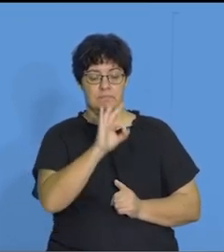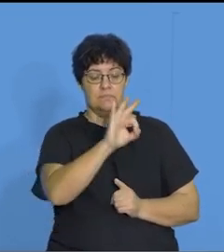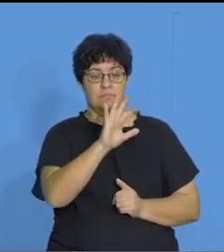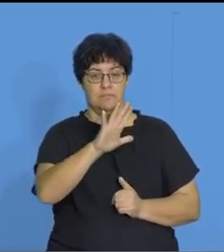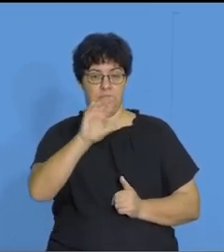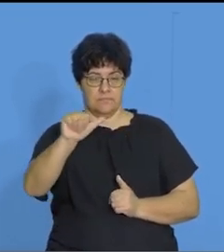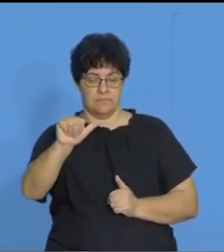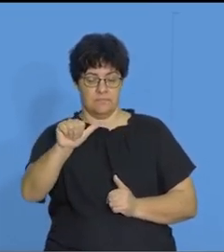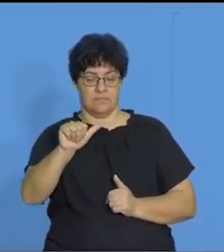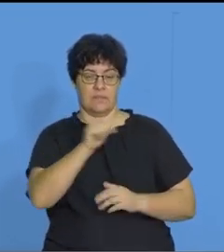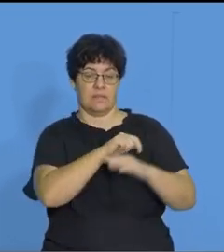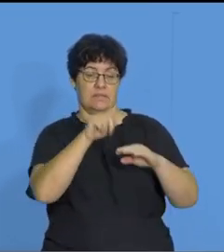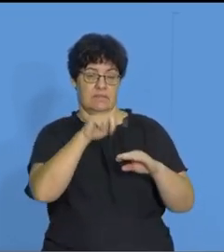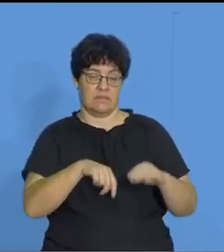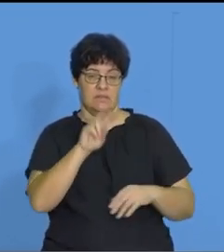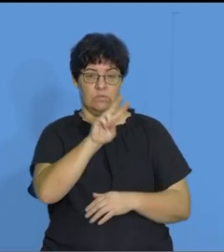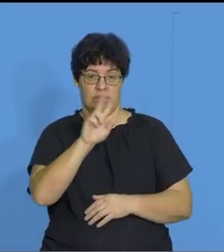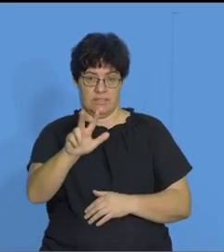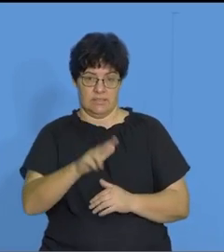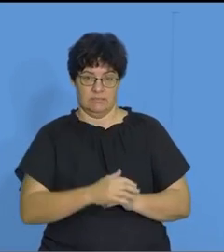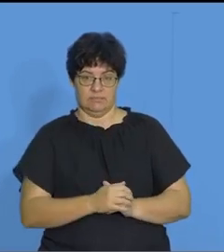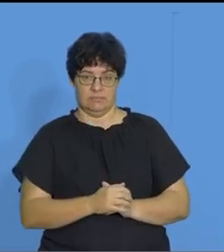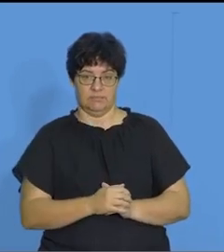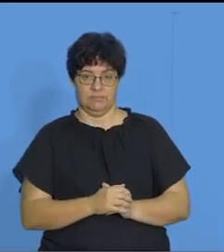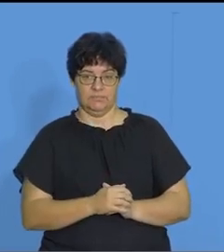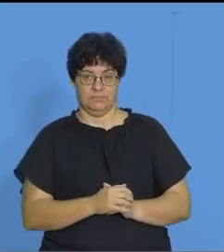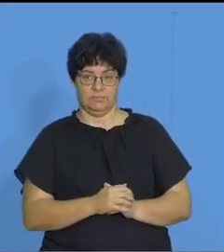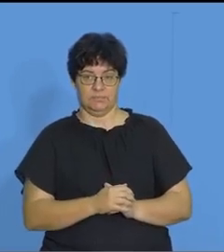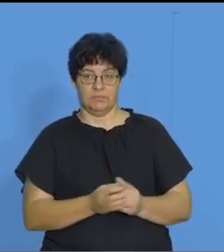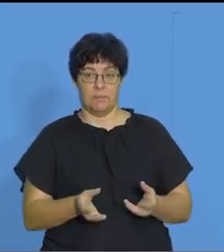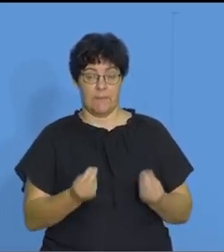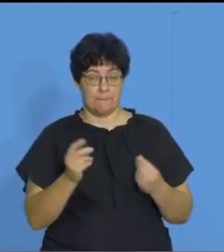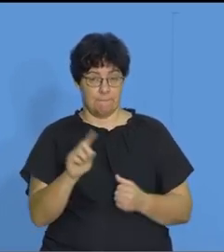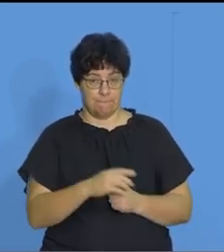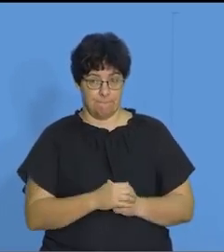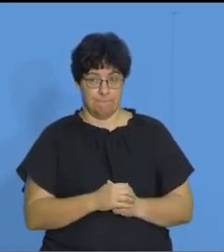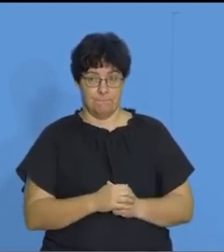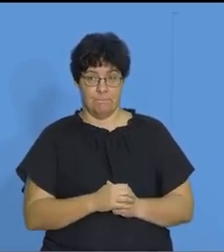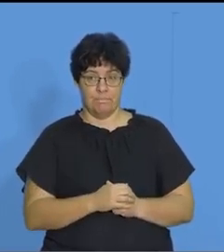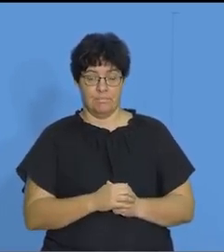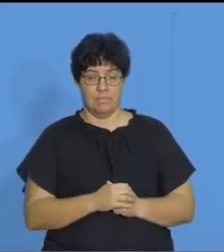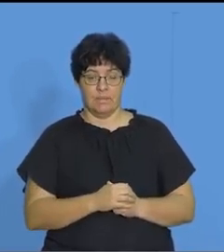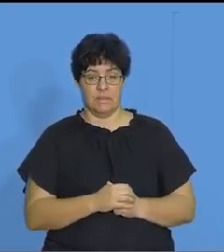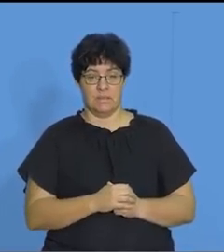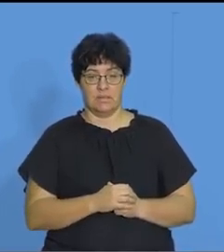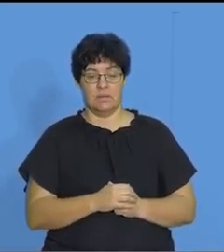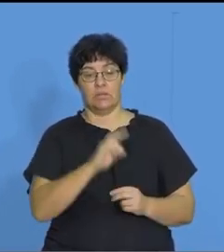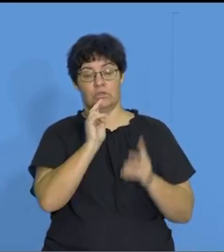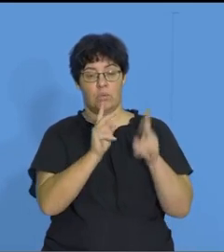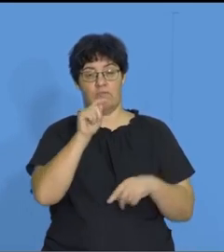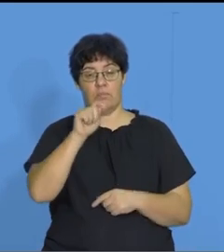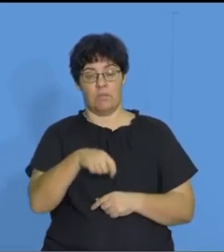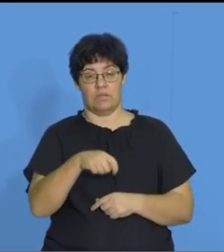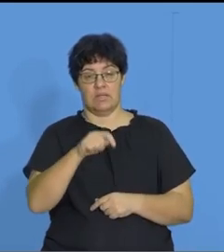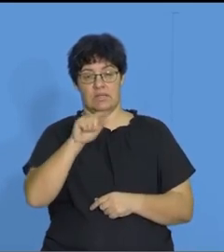it's 356 divided by 28, okay? What do we get? We get that as a decimal fraction,